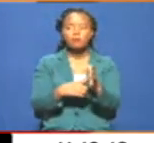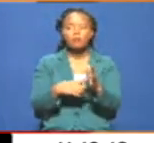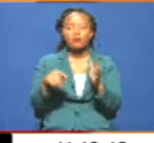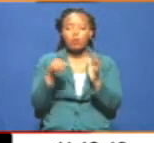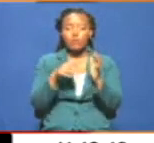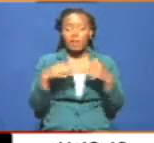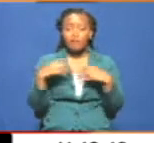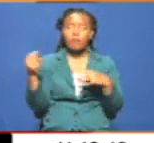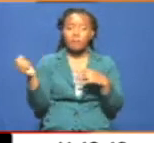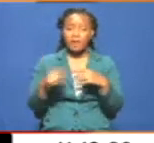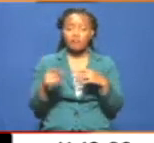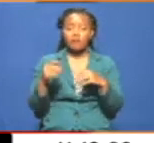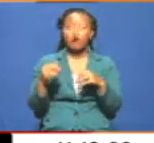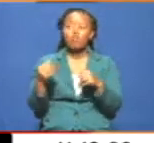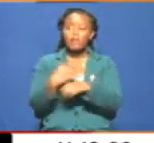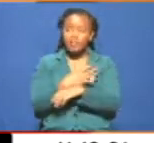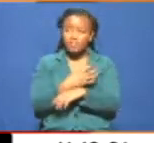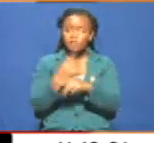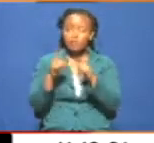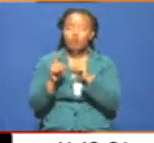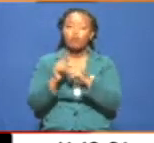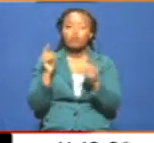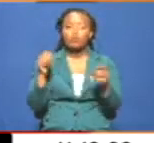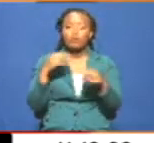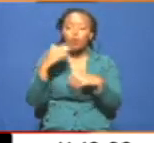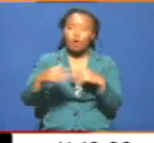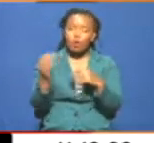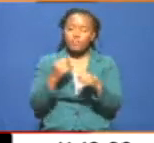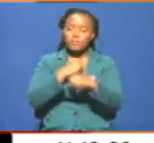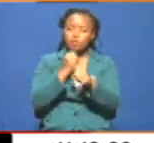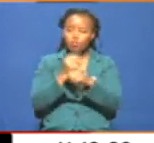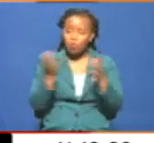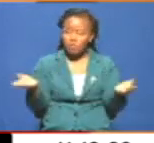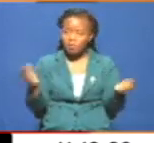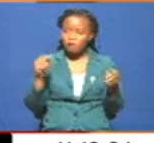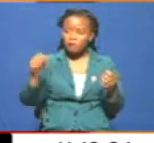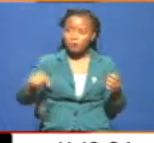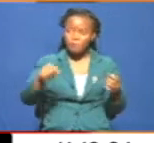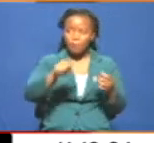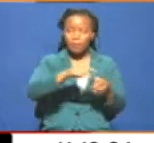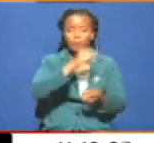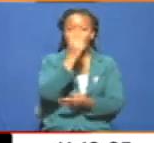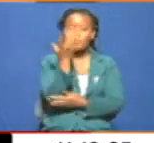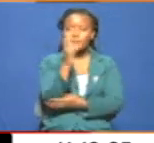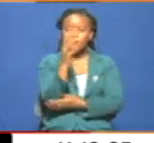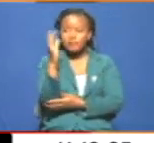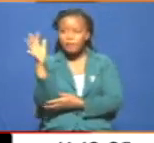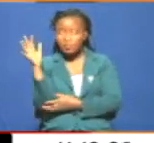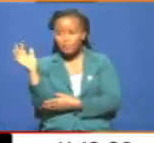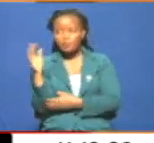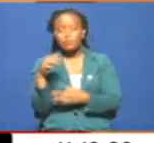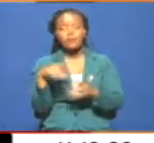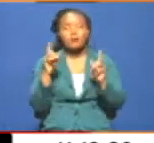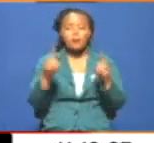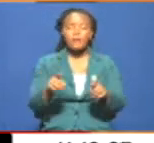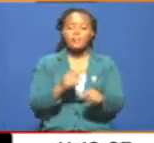and what they do is they plant trees. Mm-hmm. There's that kind of thing, you know, get in the habit of